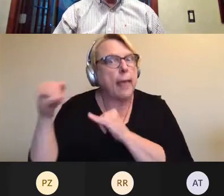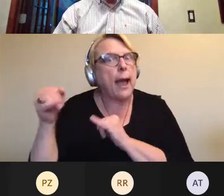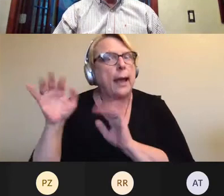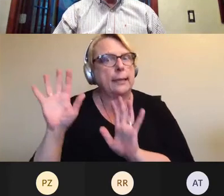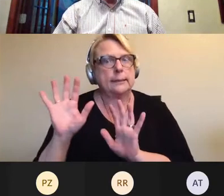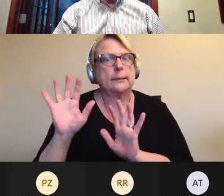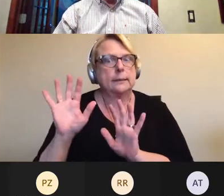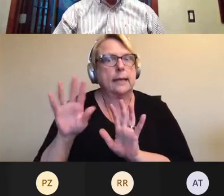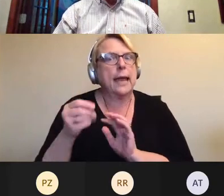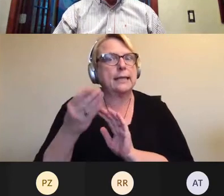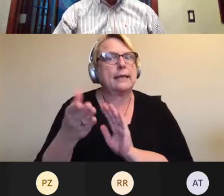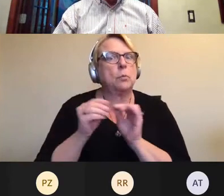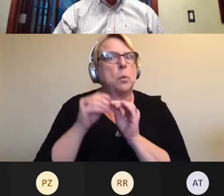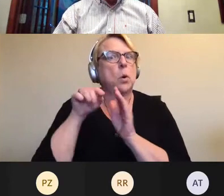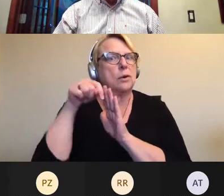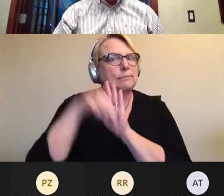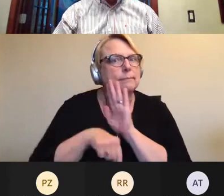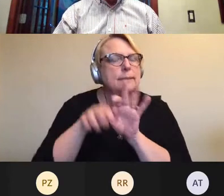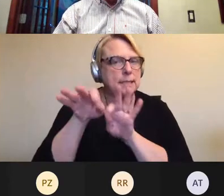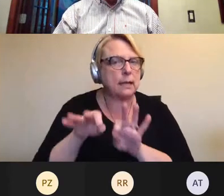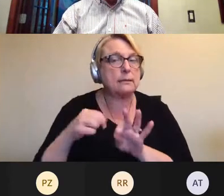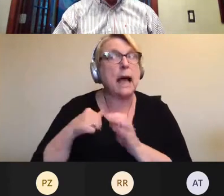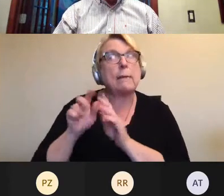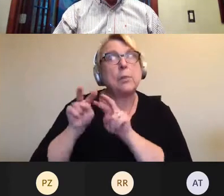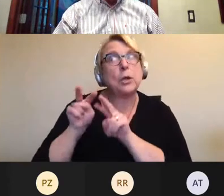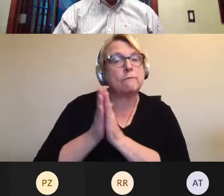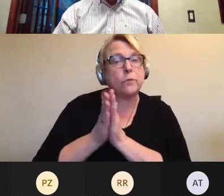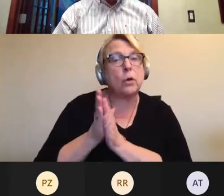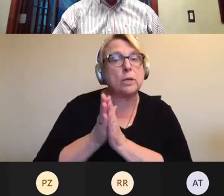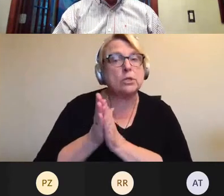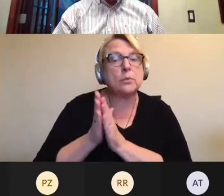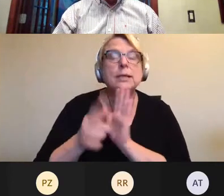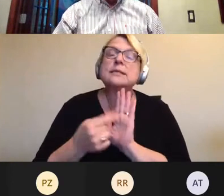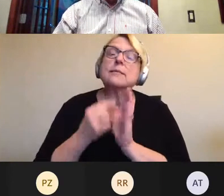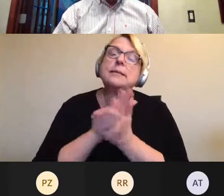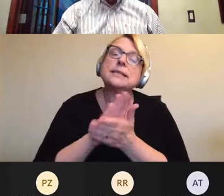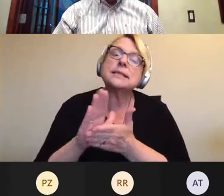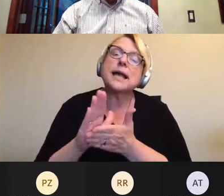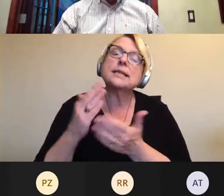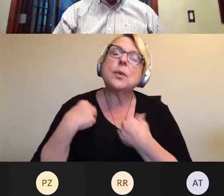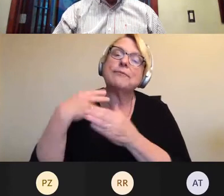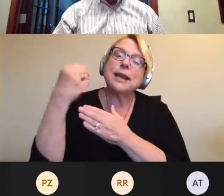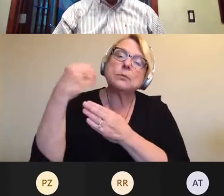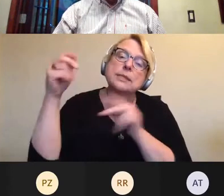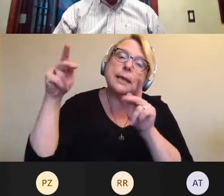some more details on that. But I'm looking forward to it, because sometimes it's nice to have somebody who isn't